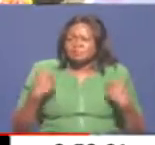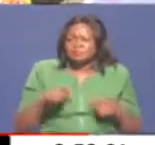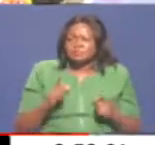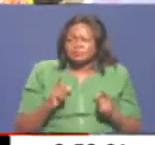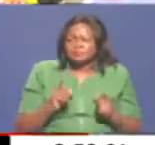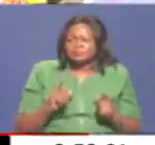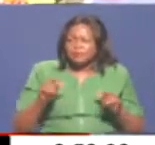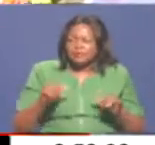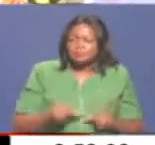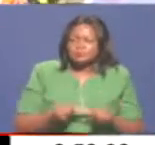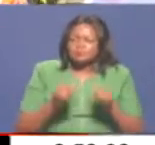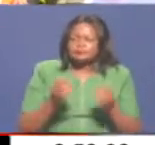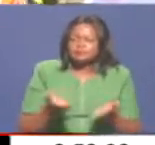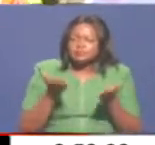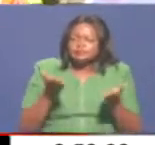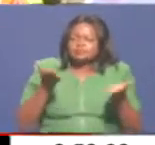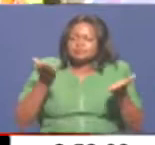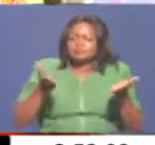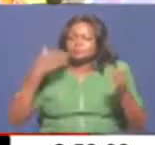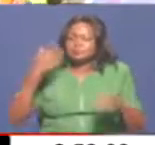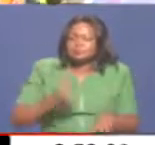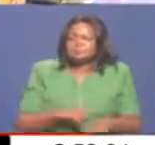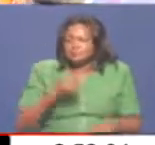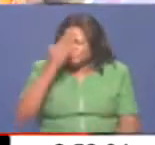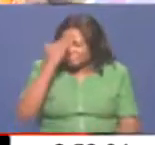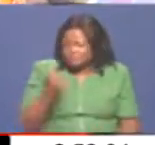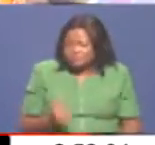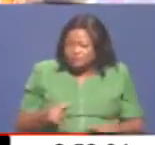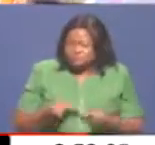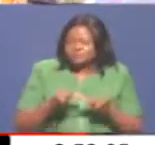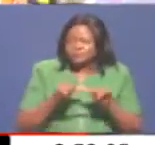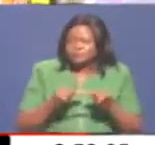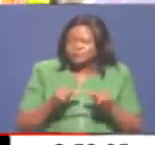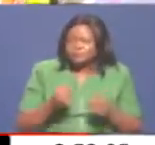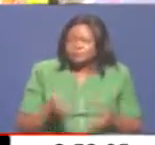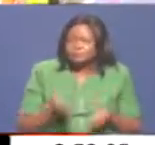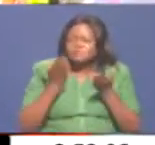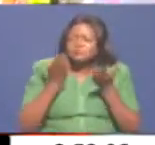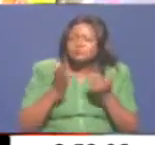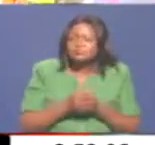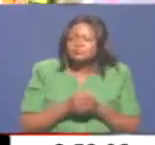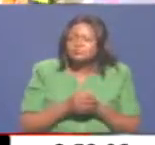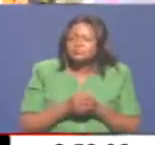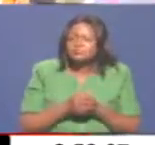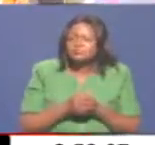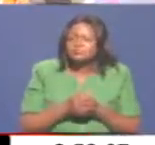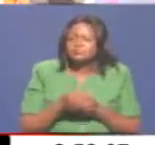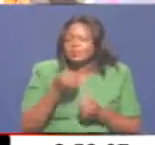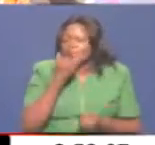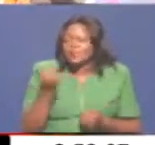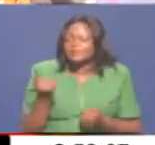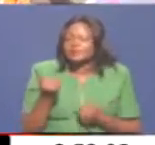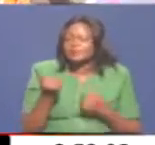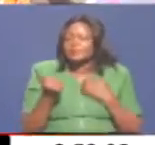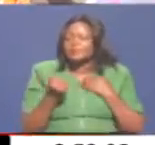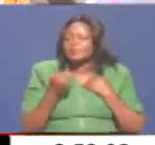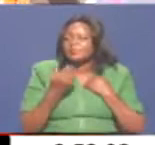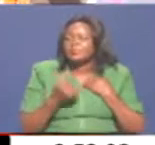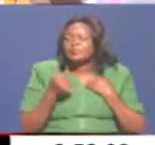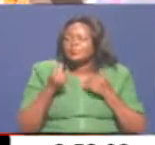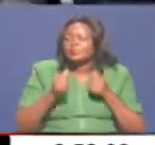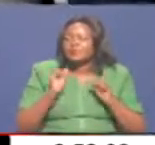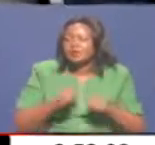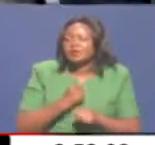Let's keep on improving every time, because continuous improvement is the best thing which we can do to